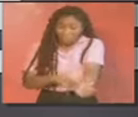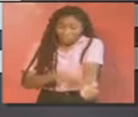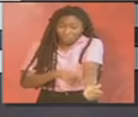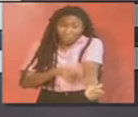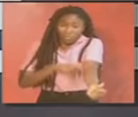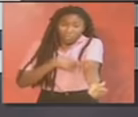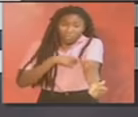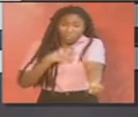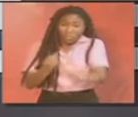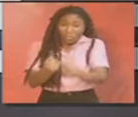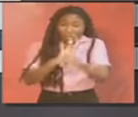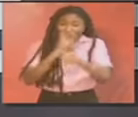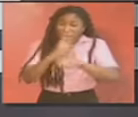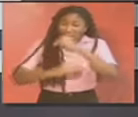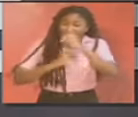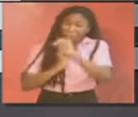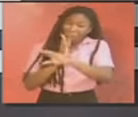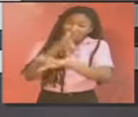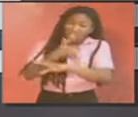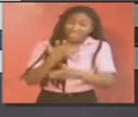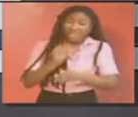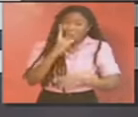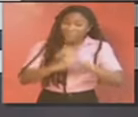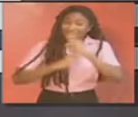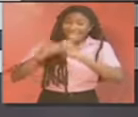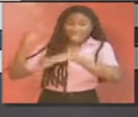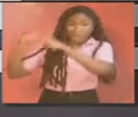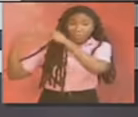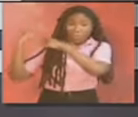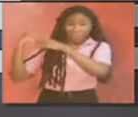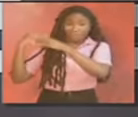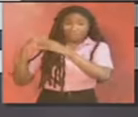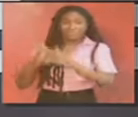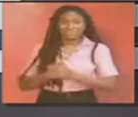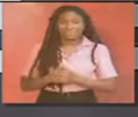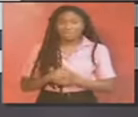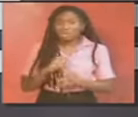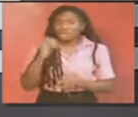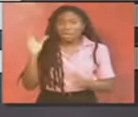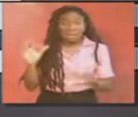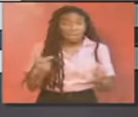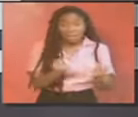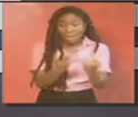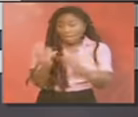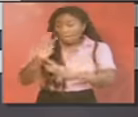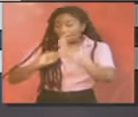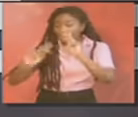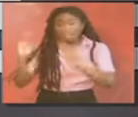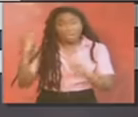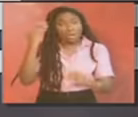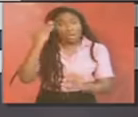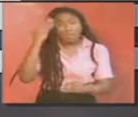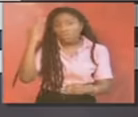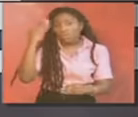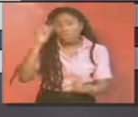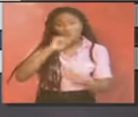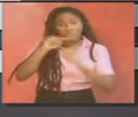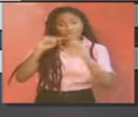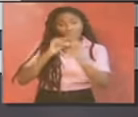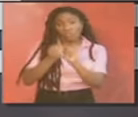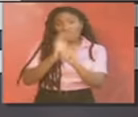crisis. 1 year ago, we had limited information about COVID-19 and its effects.